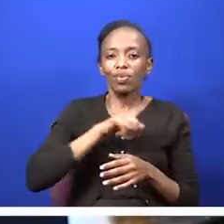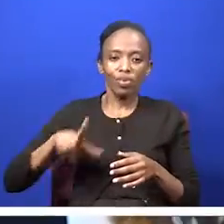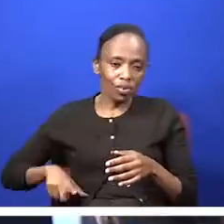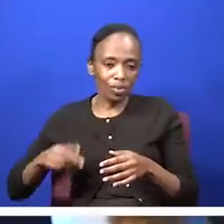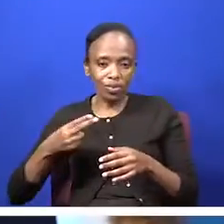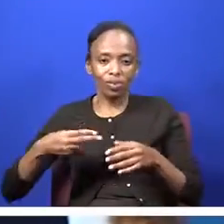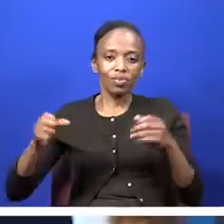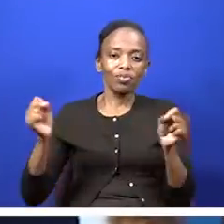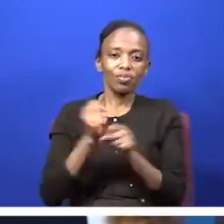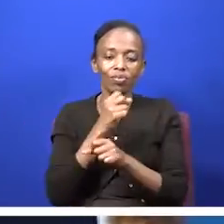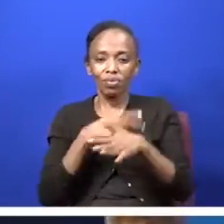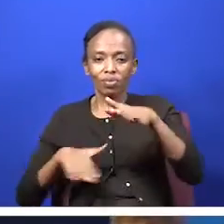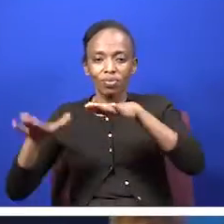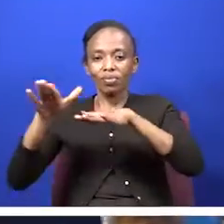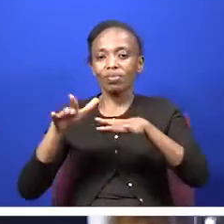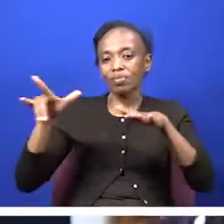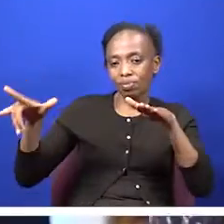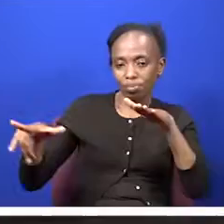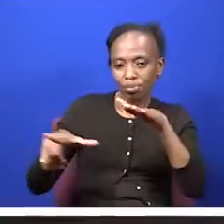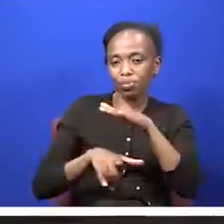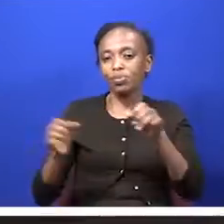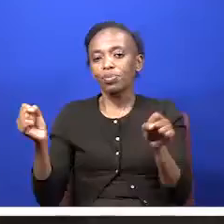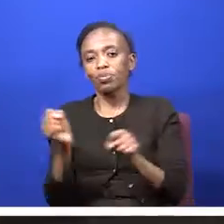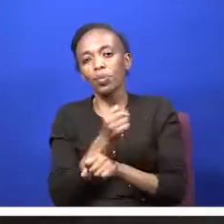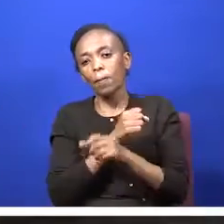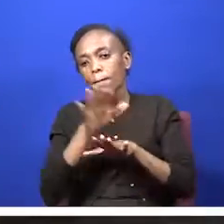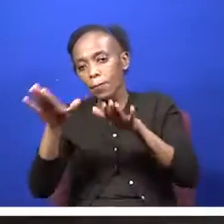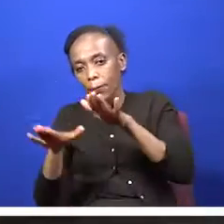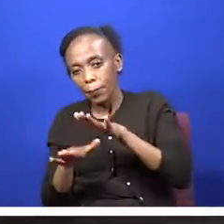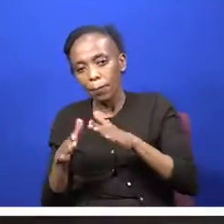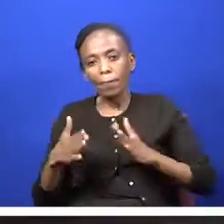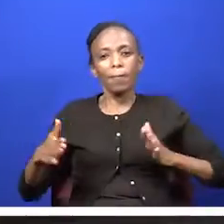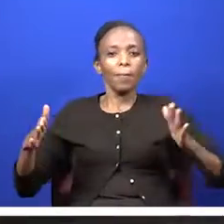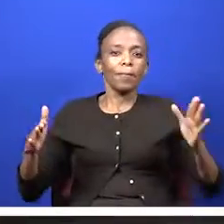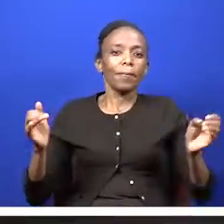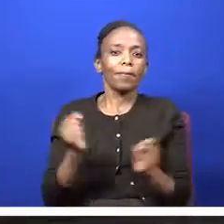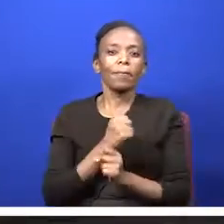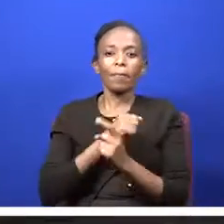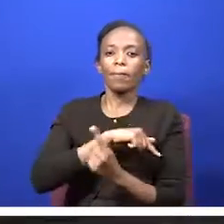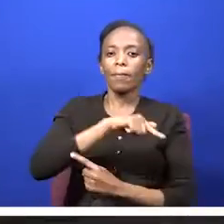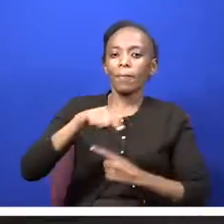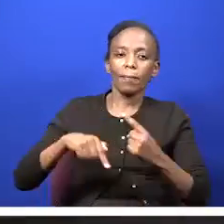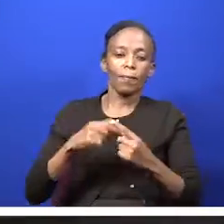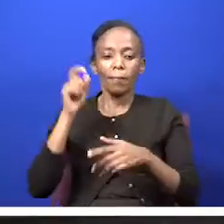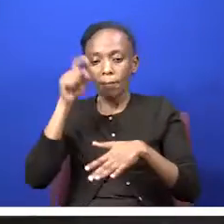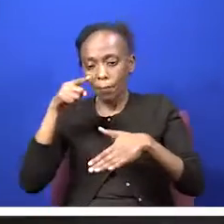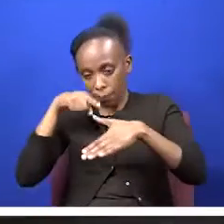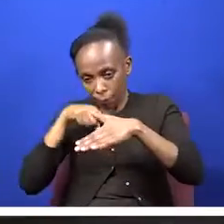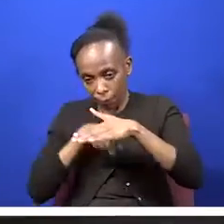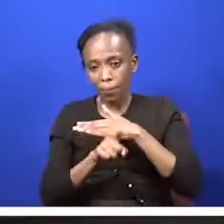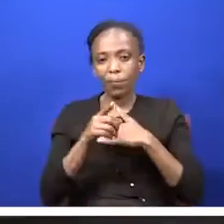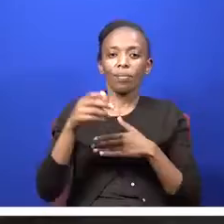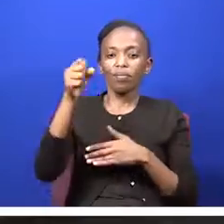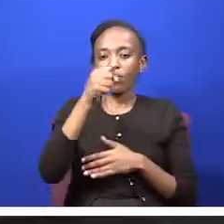Lord. It's so high, can't get over it. So low, you can't get under it. So wide, you can't get around